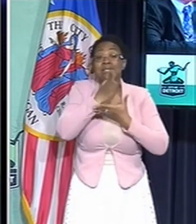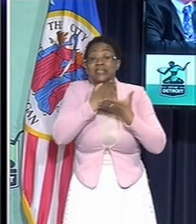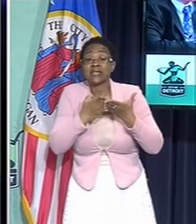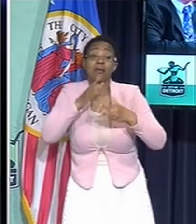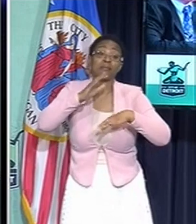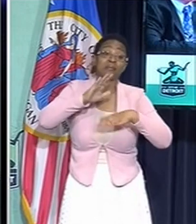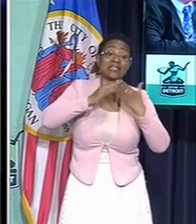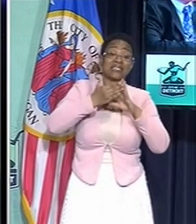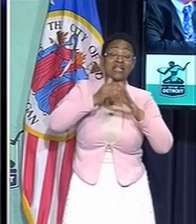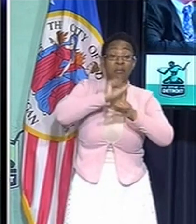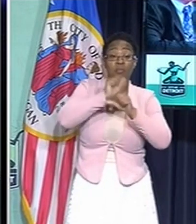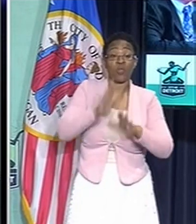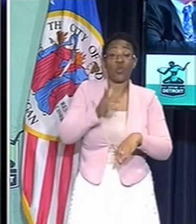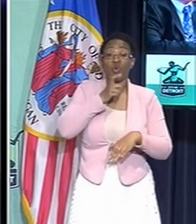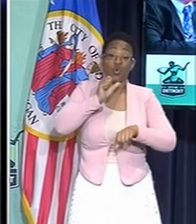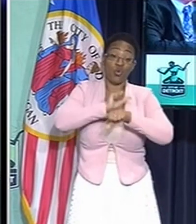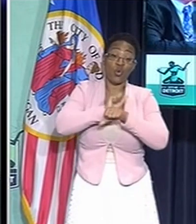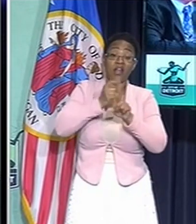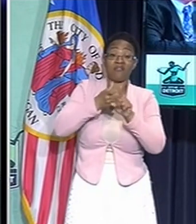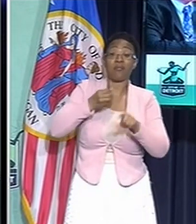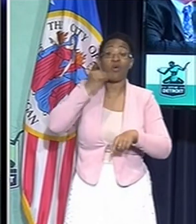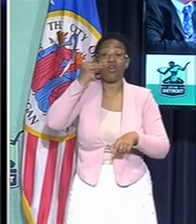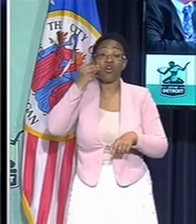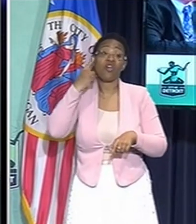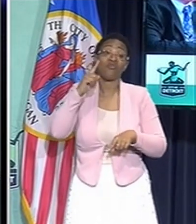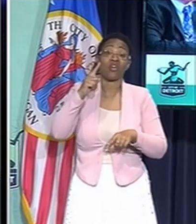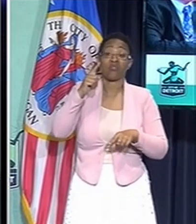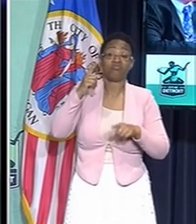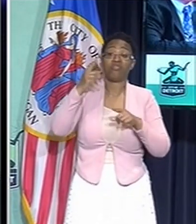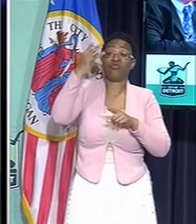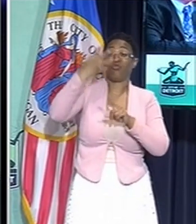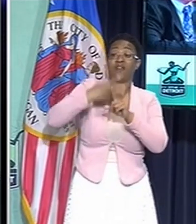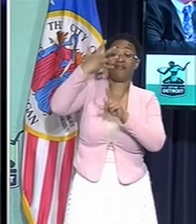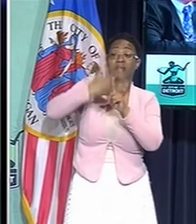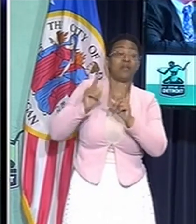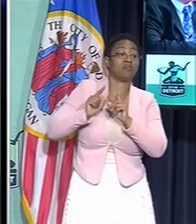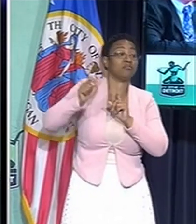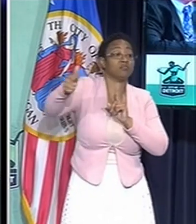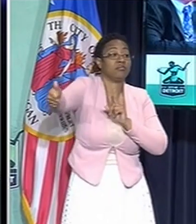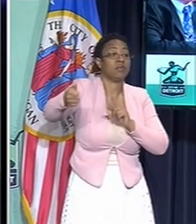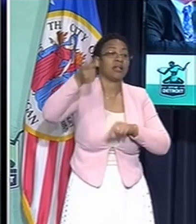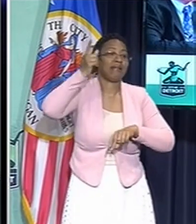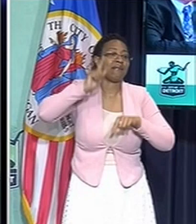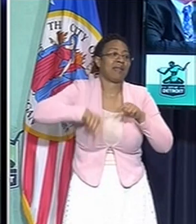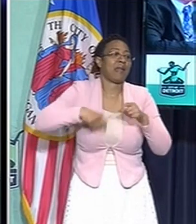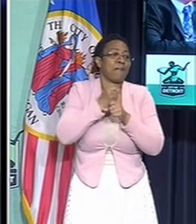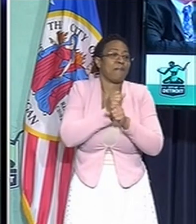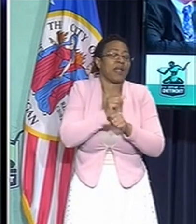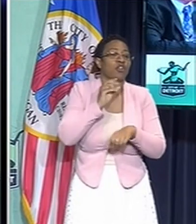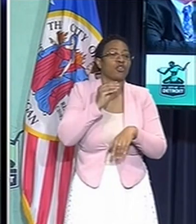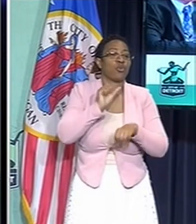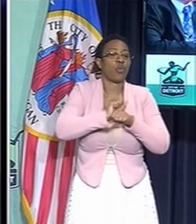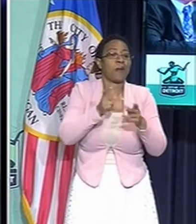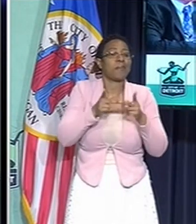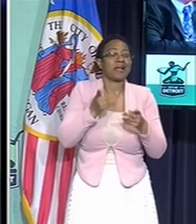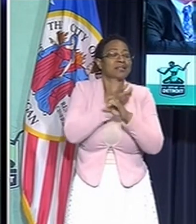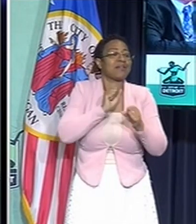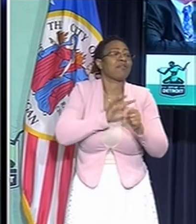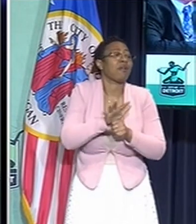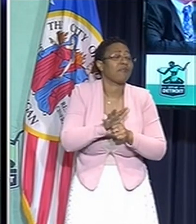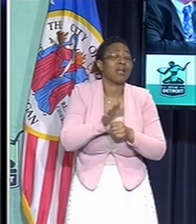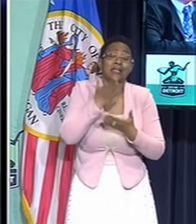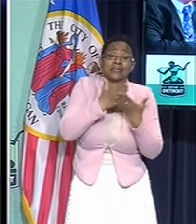city employees who are working from home 4 or 5 months from now because we just can't make the workplace safe enough. There are others